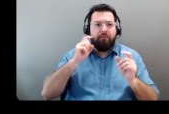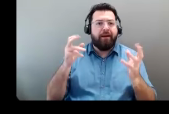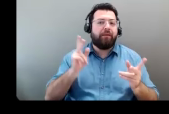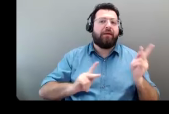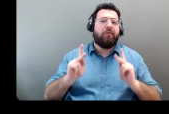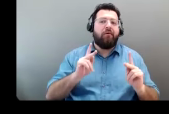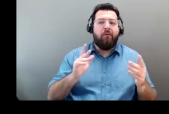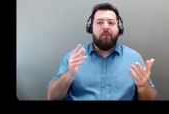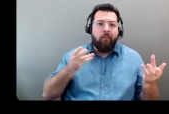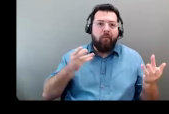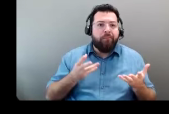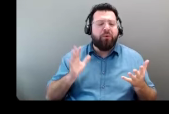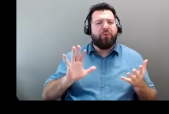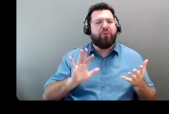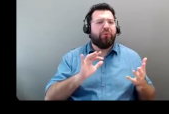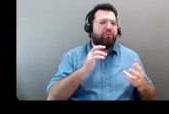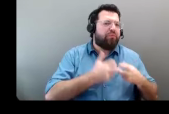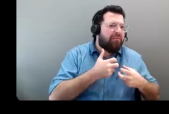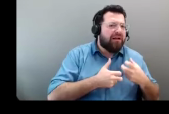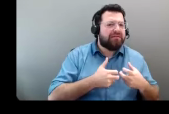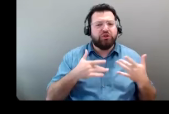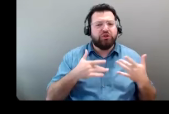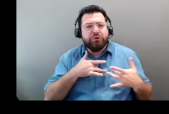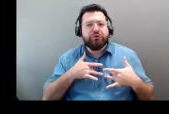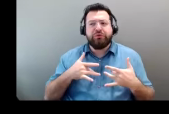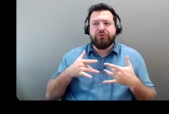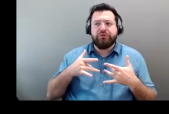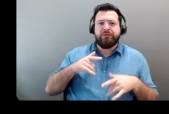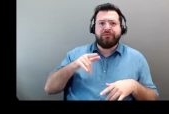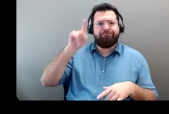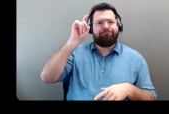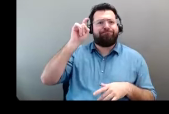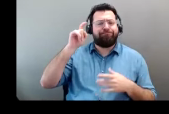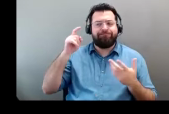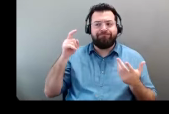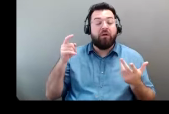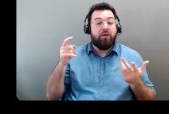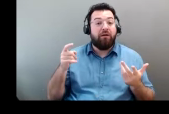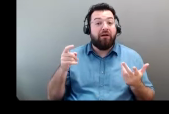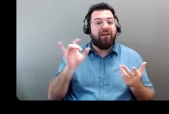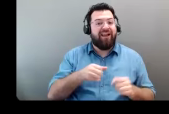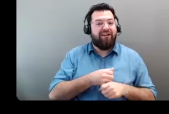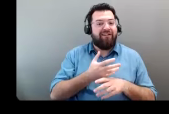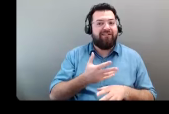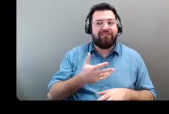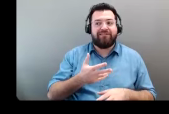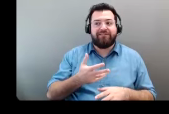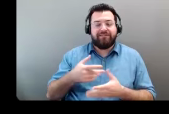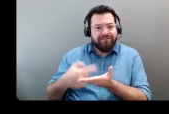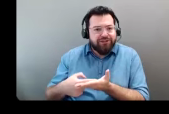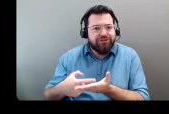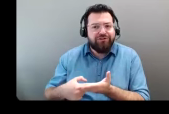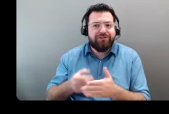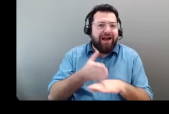we heard different problems, concerns, questions, and a lot of these led to discussions outside of or after